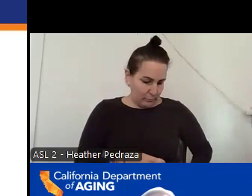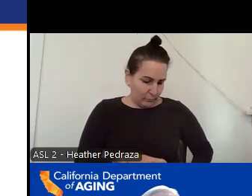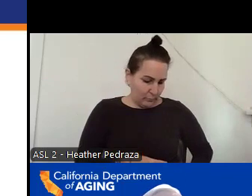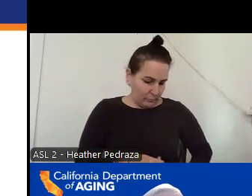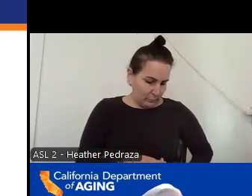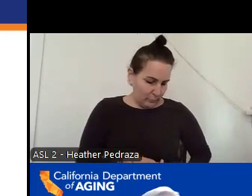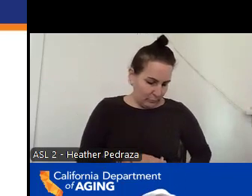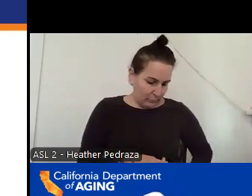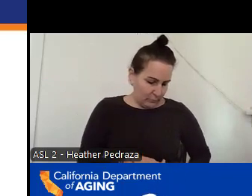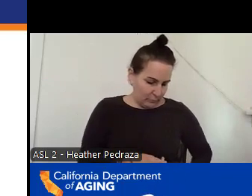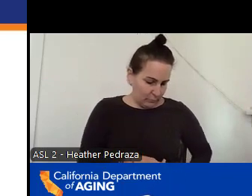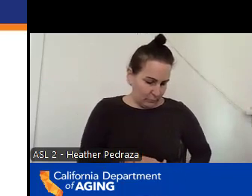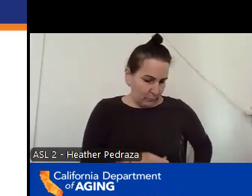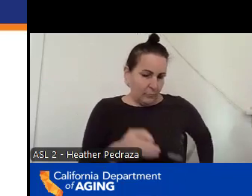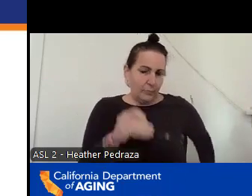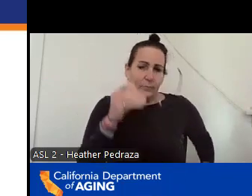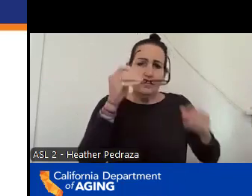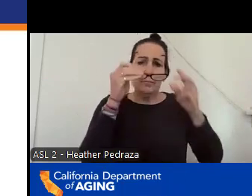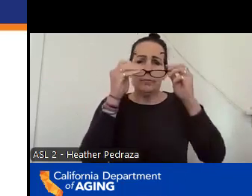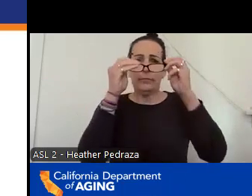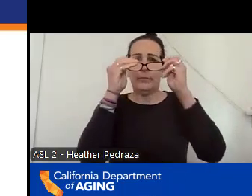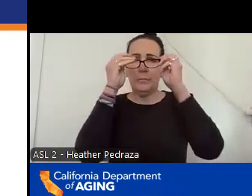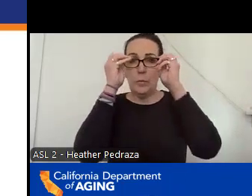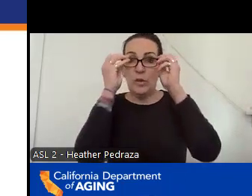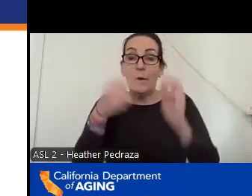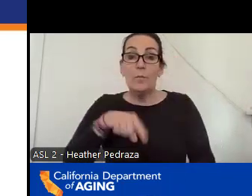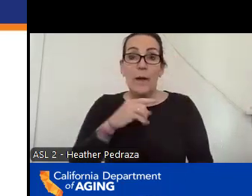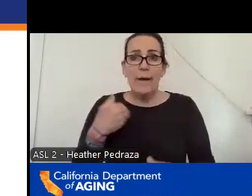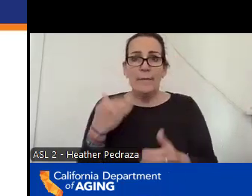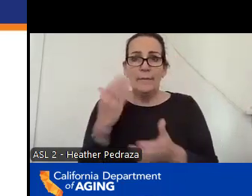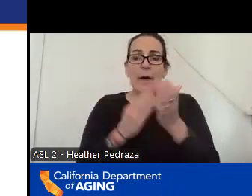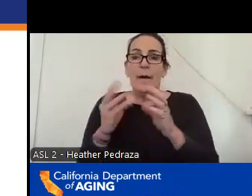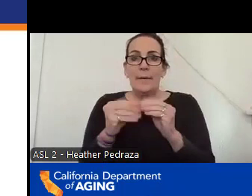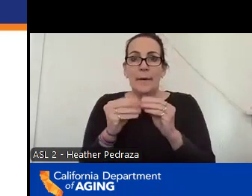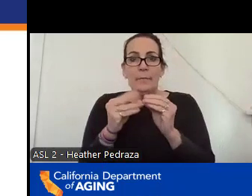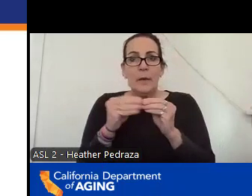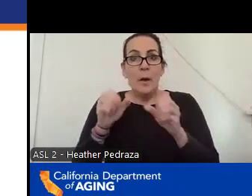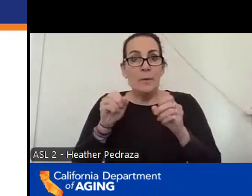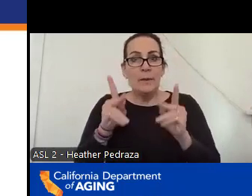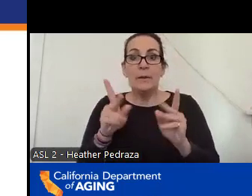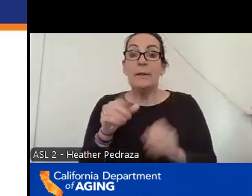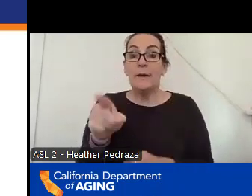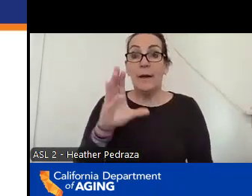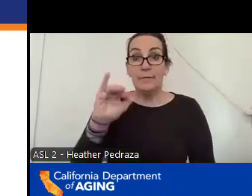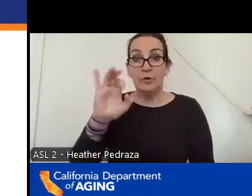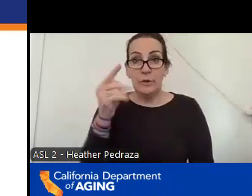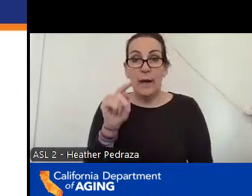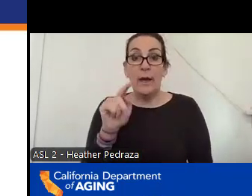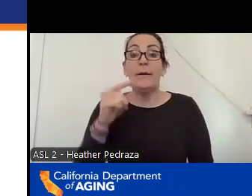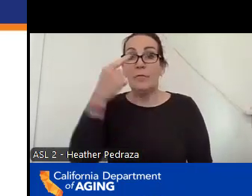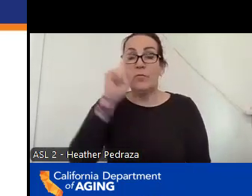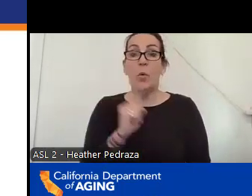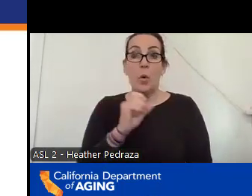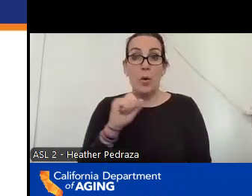So we have some virtual meeting operations. The chat function is enabled for committee members, California Department of